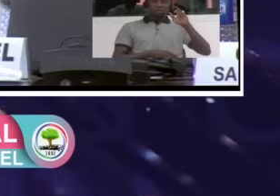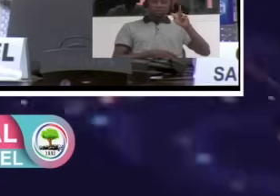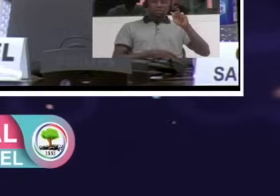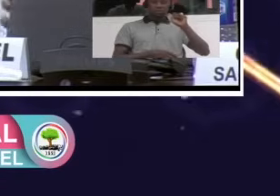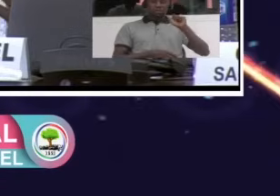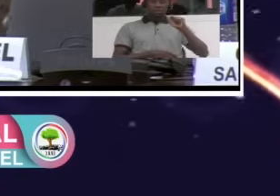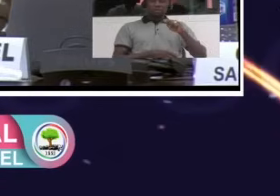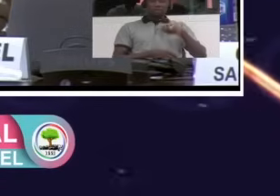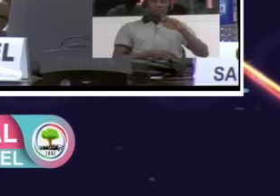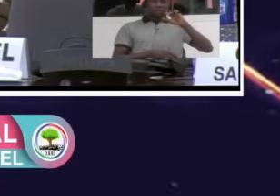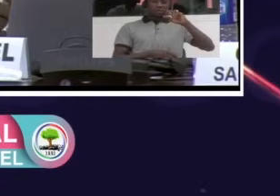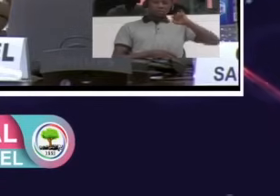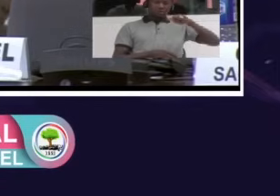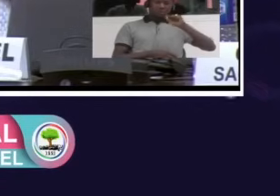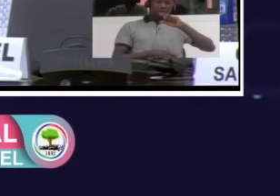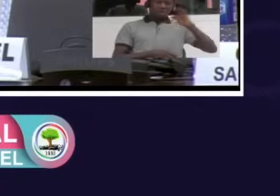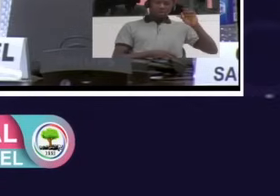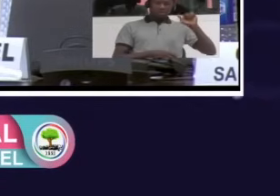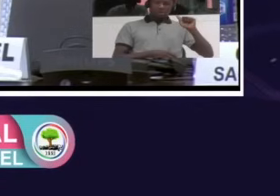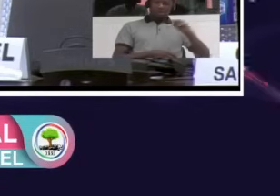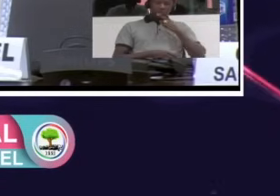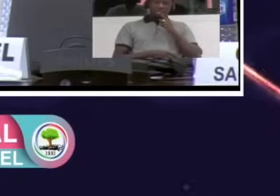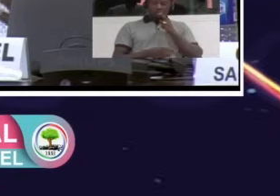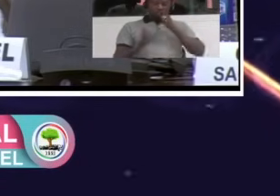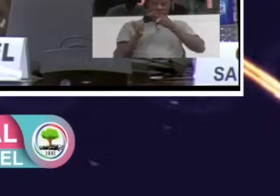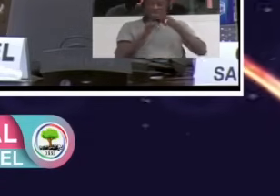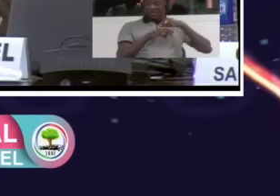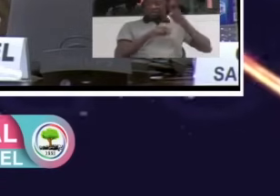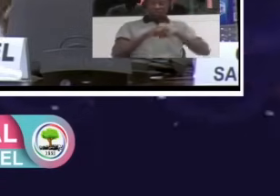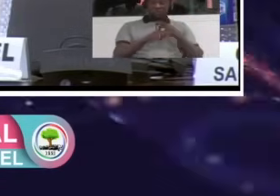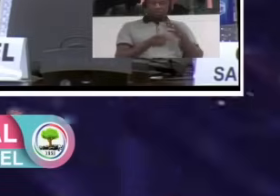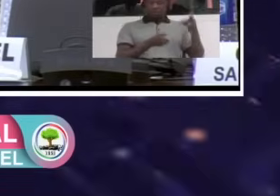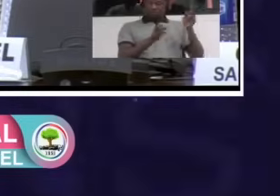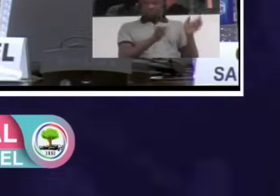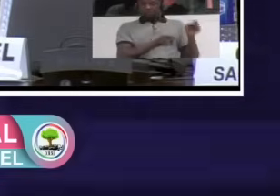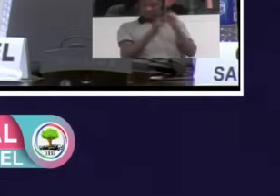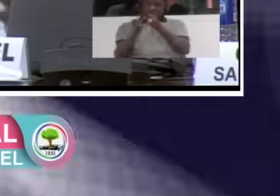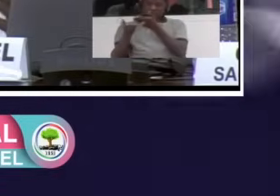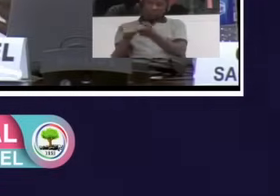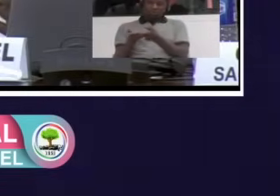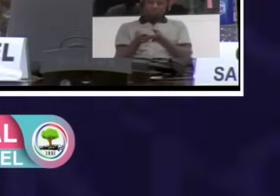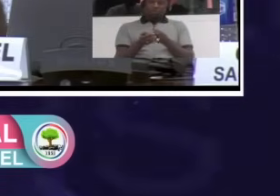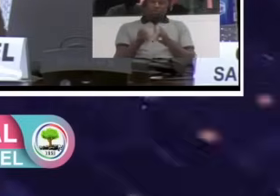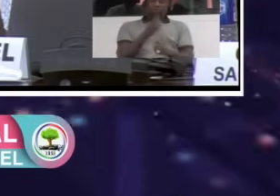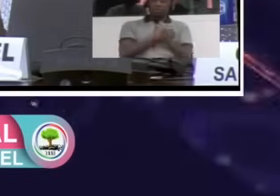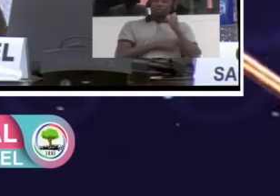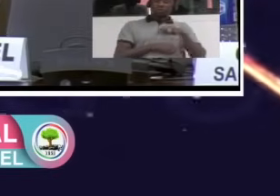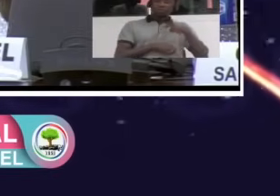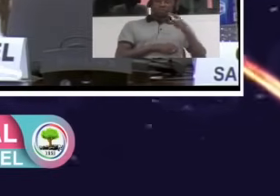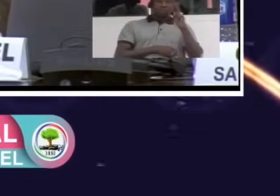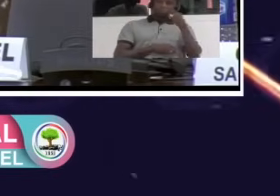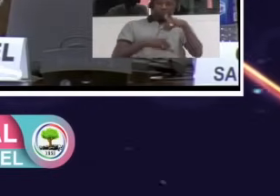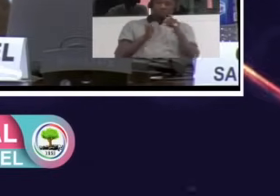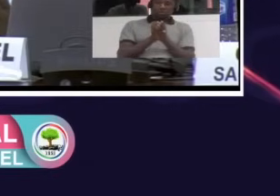we brought them near the well. Yes. We returned back for the second trip, which was also 15 people, to Kanilai,